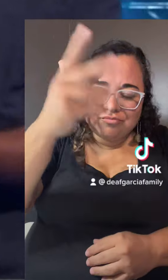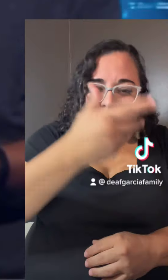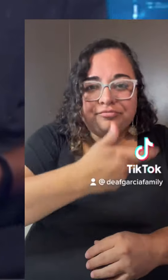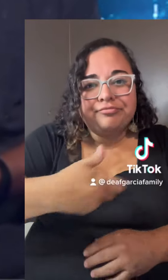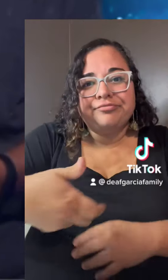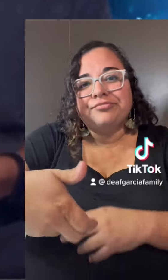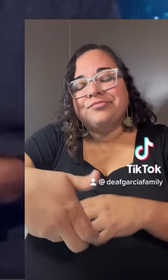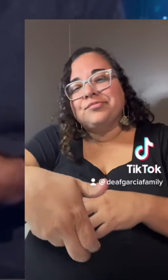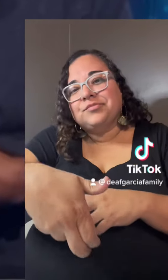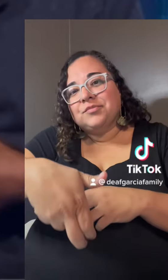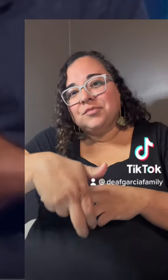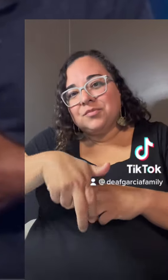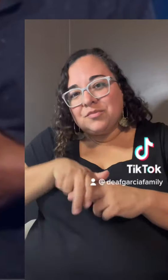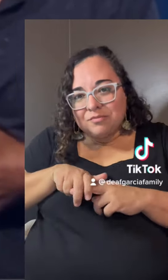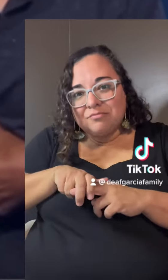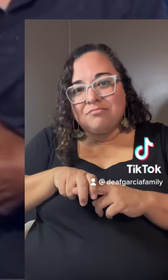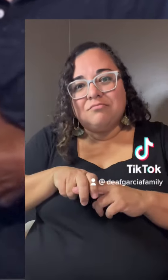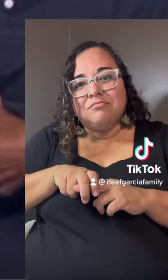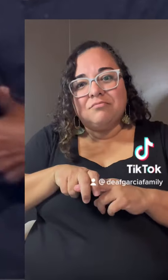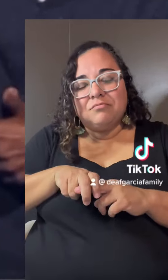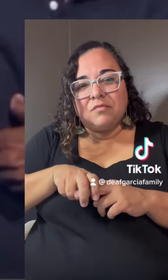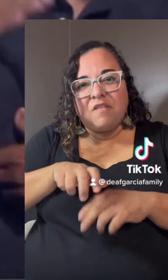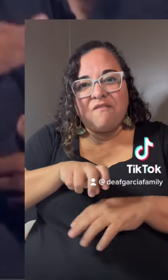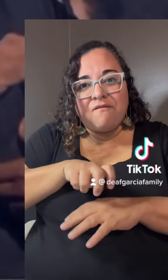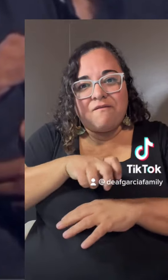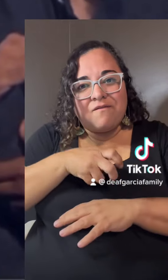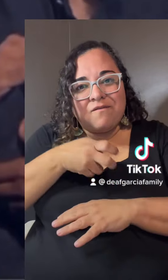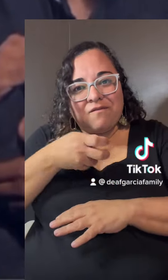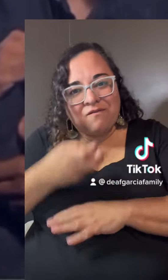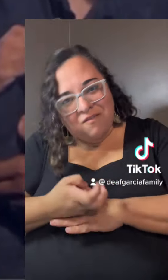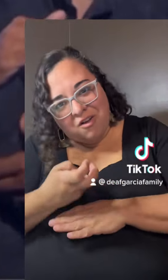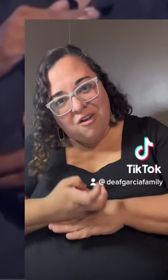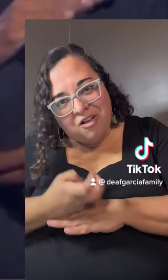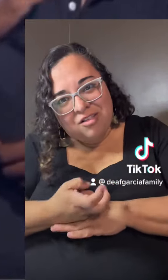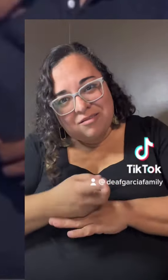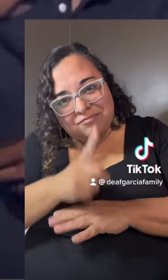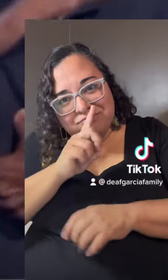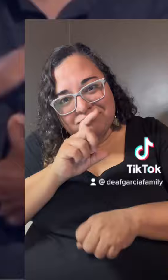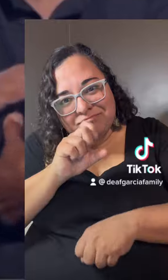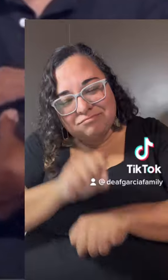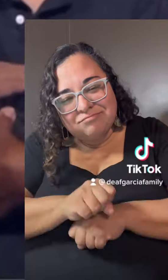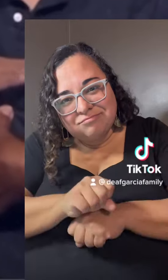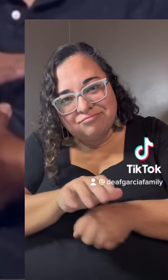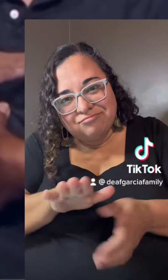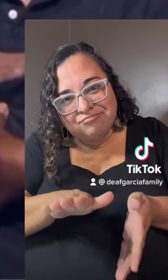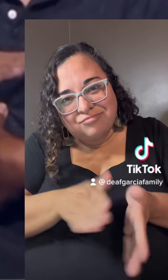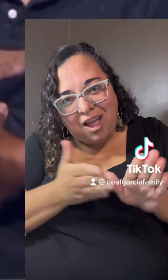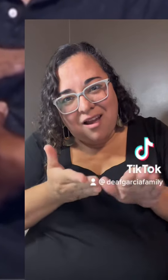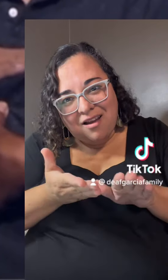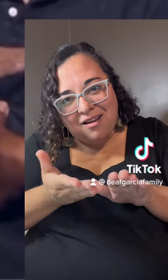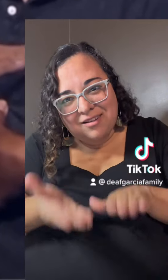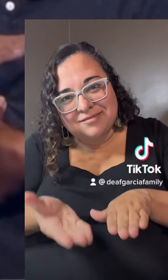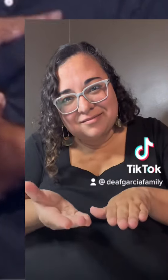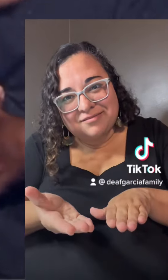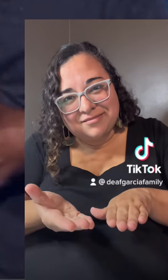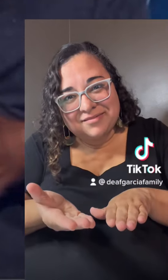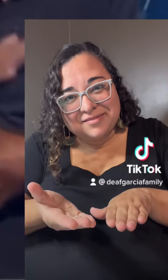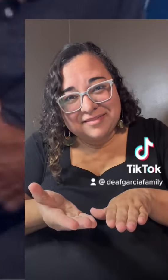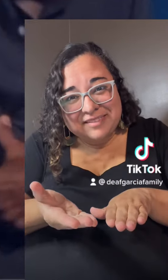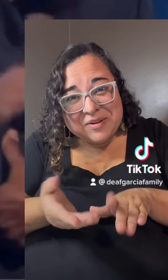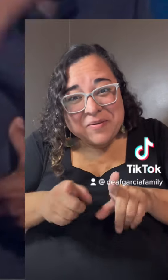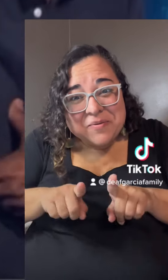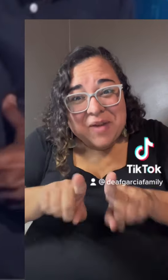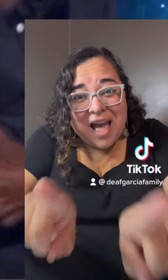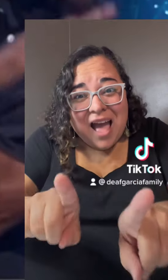he sits down and falls over and dies in